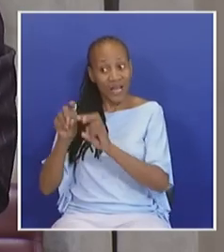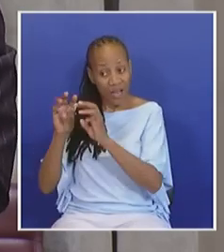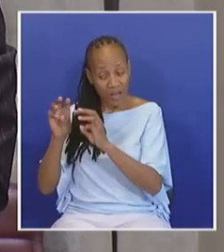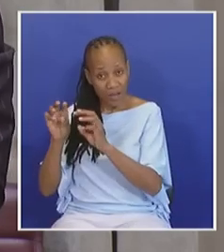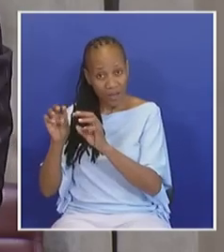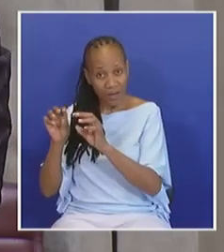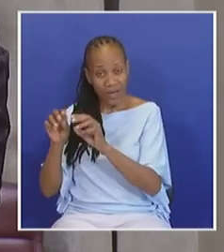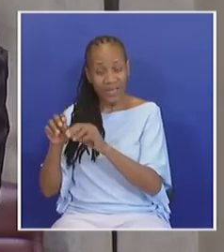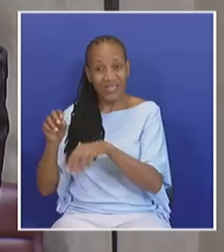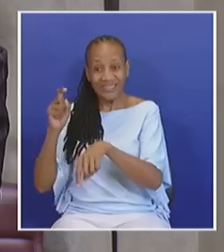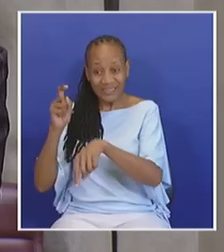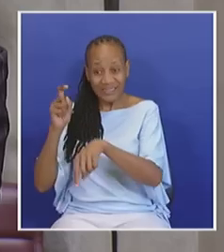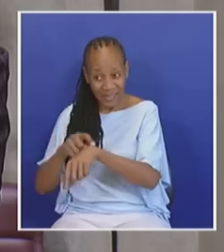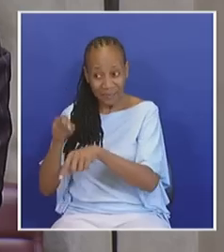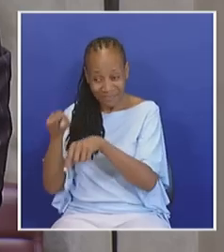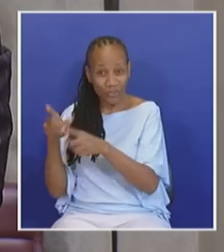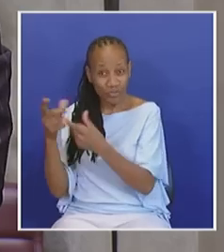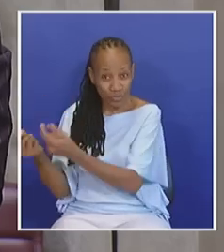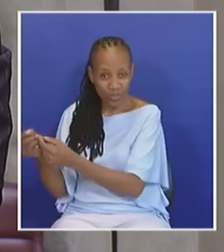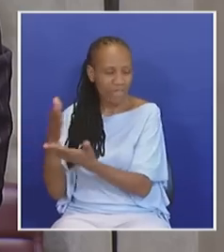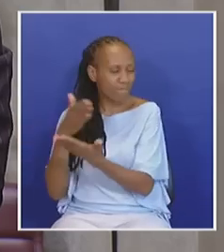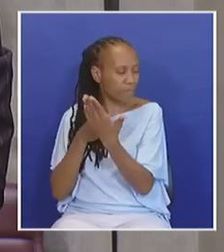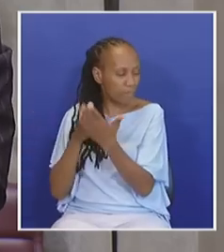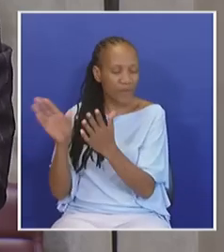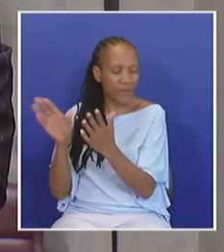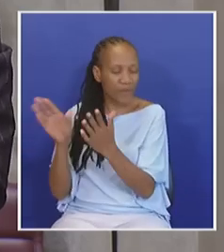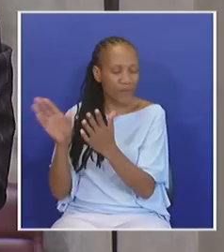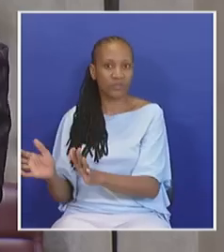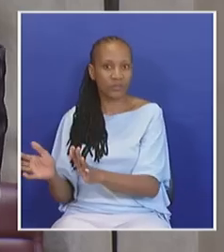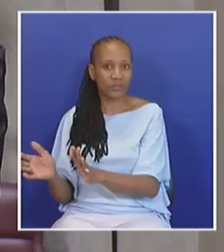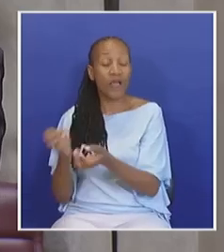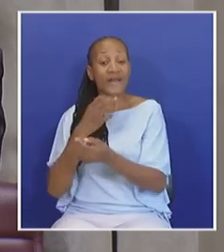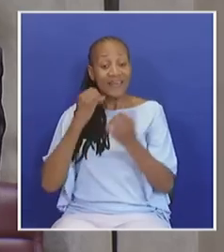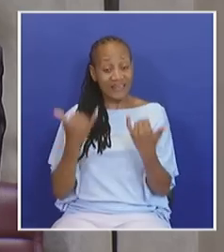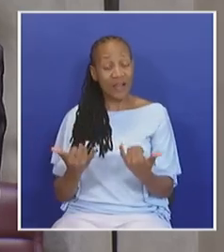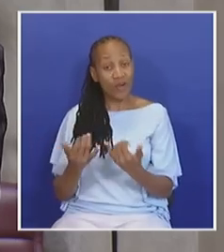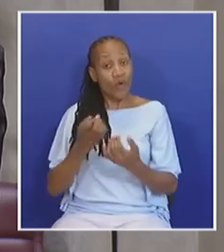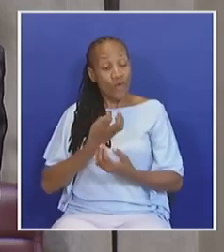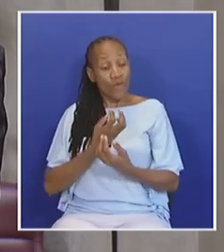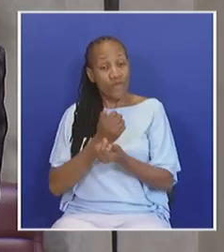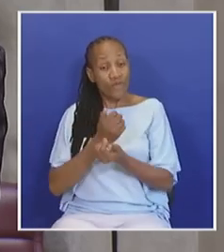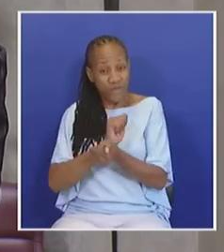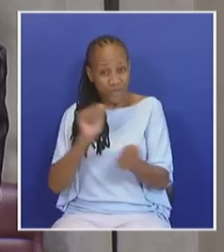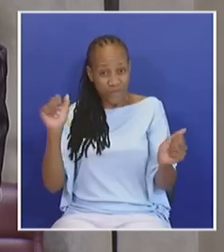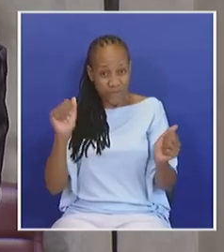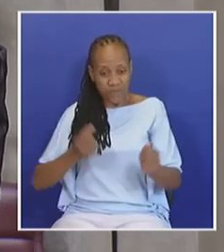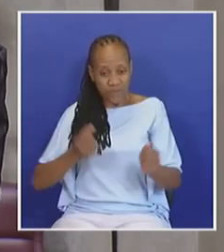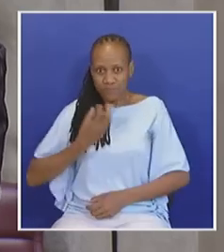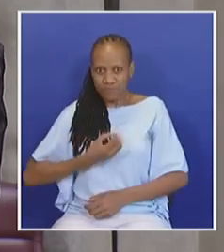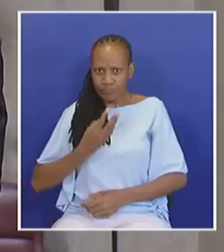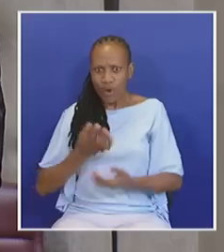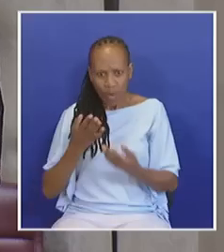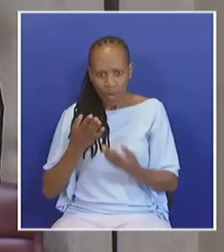that period in its history. In that critical area, free speech is overridden. Let us define the